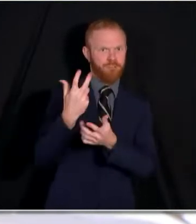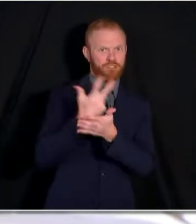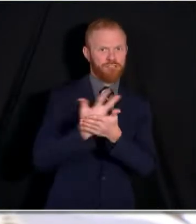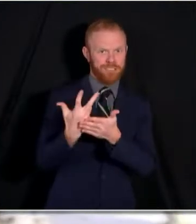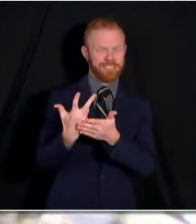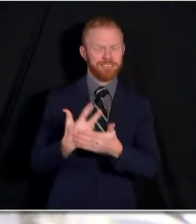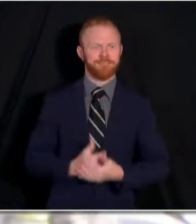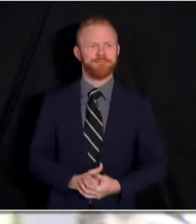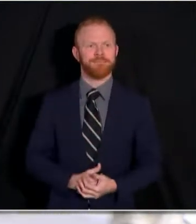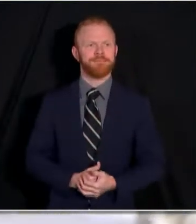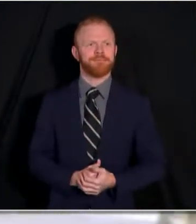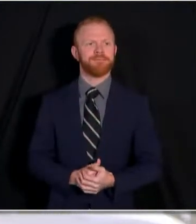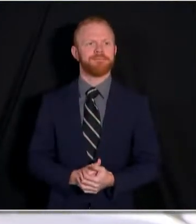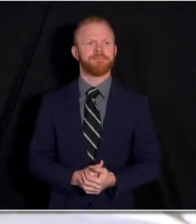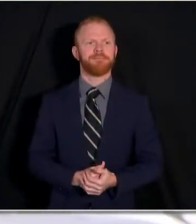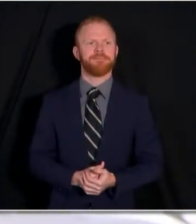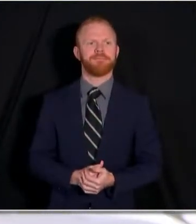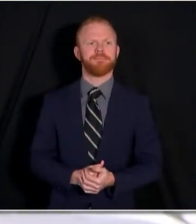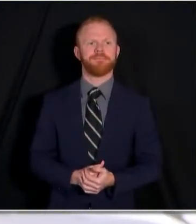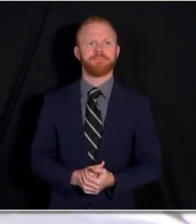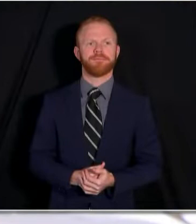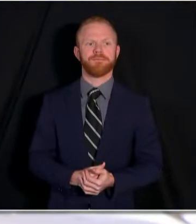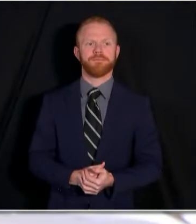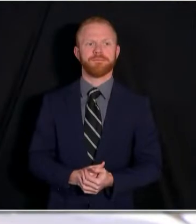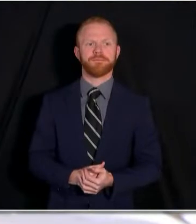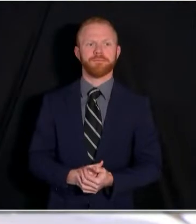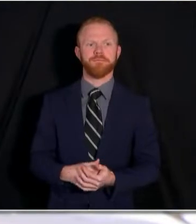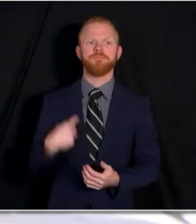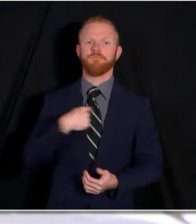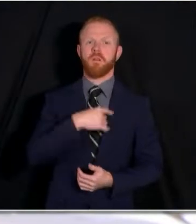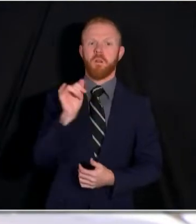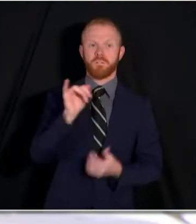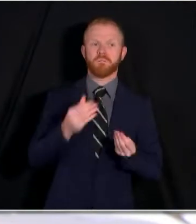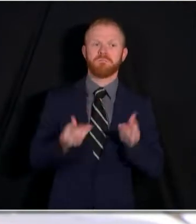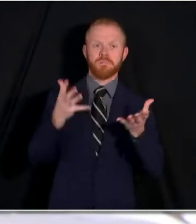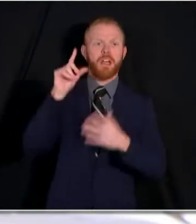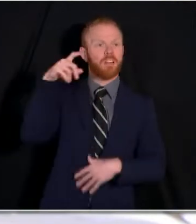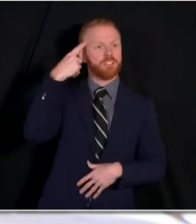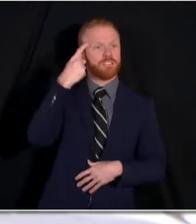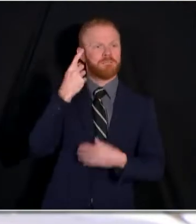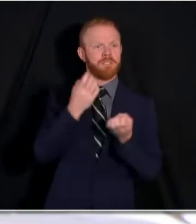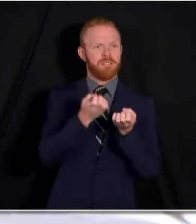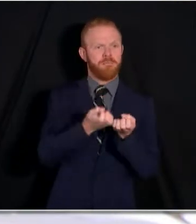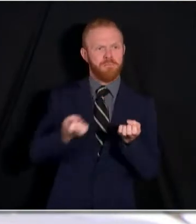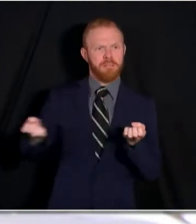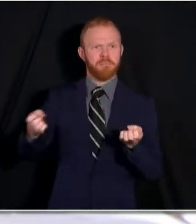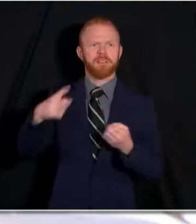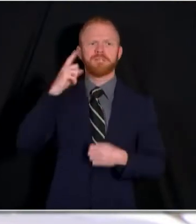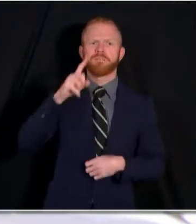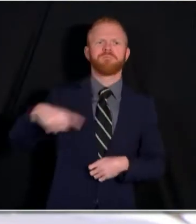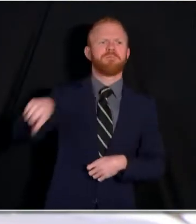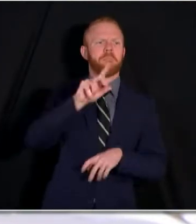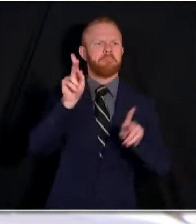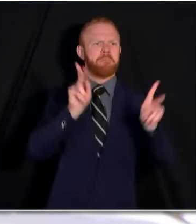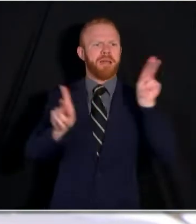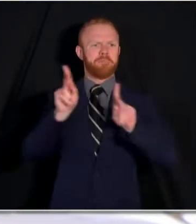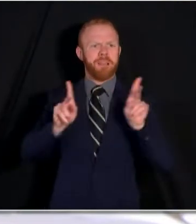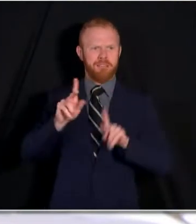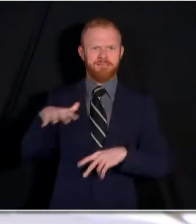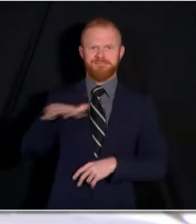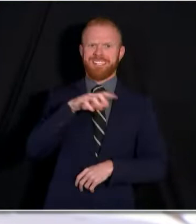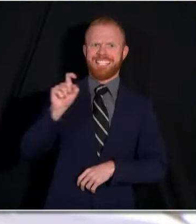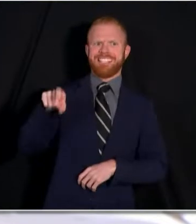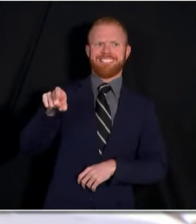providing federal equipment, supplies, and personnel to a number of sites throughout the country. Here